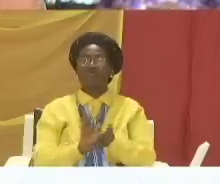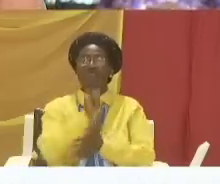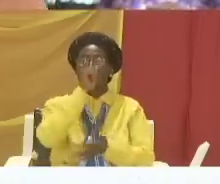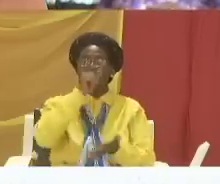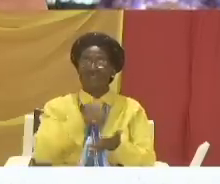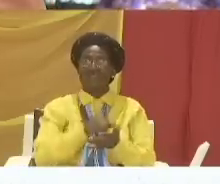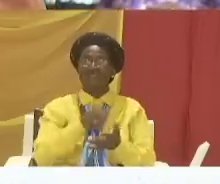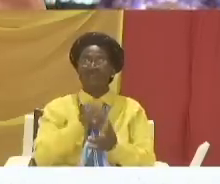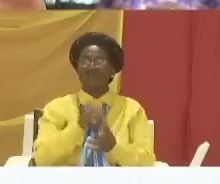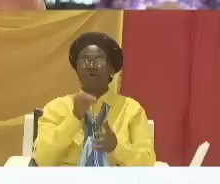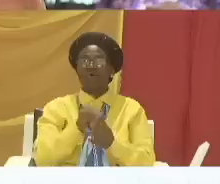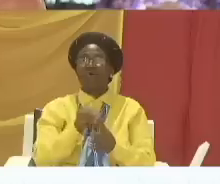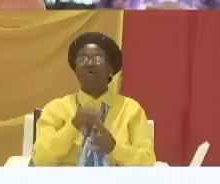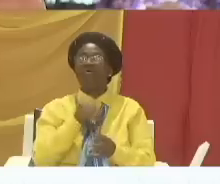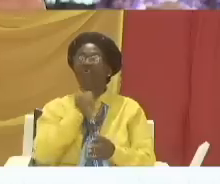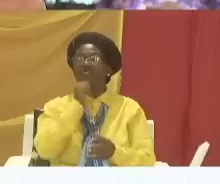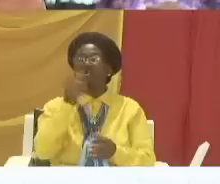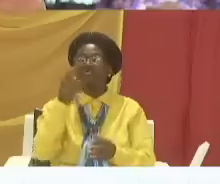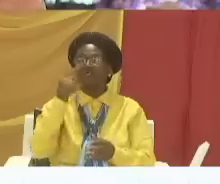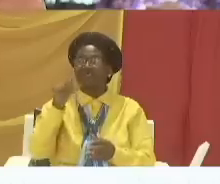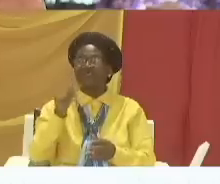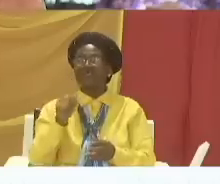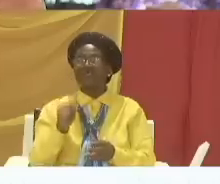the root cause of